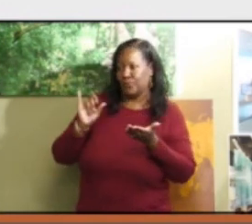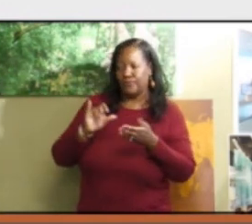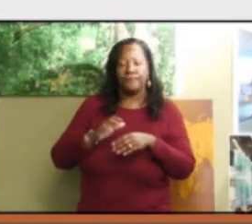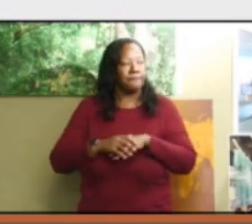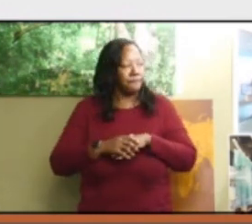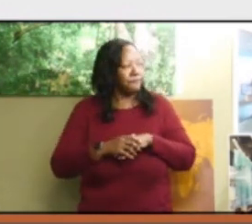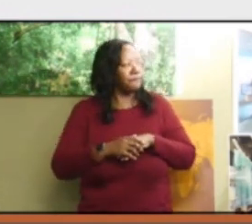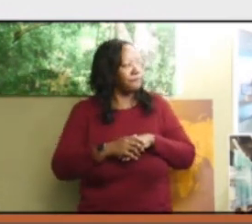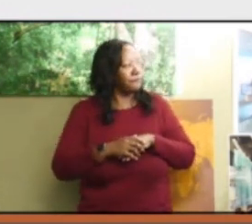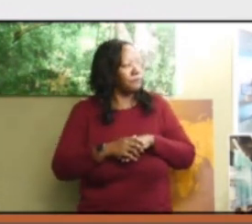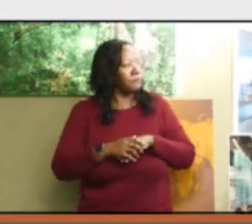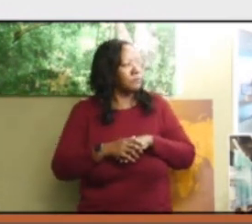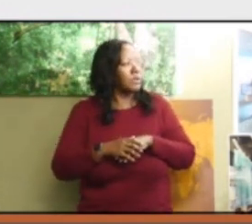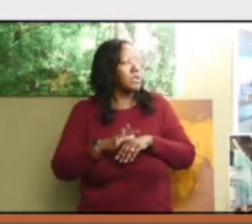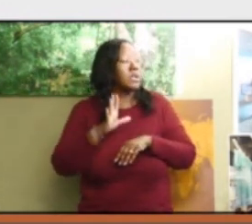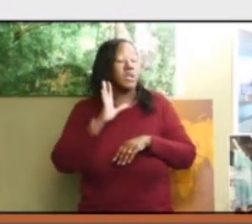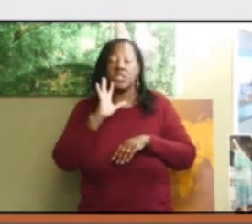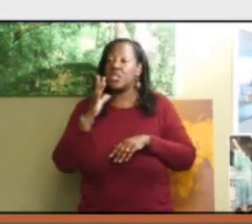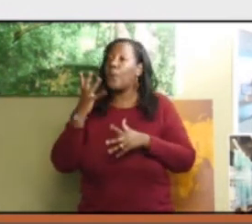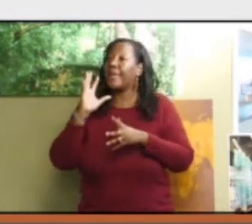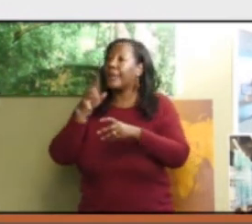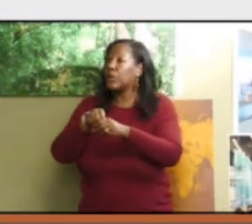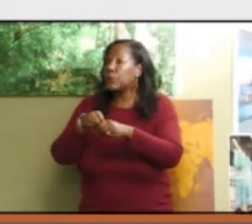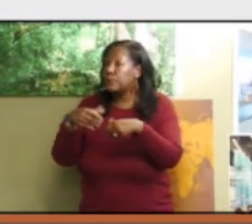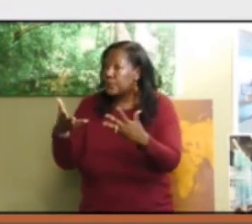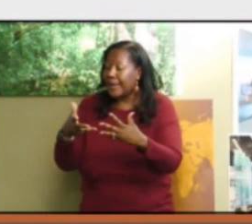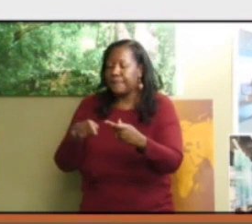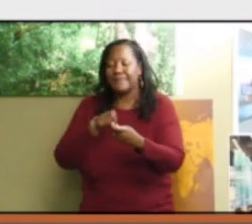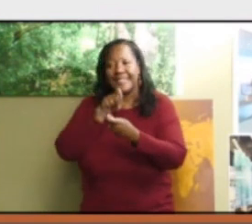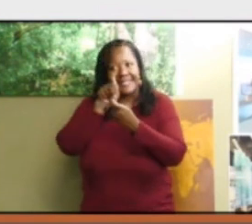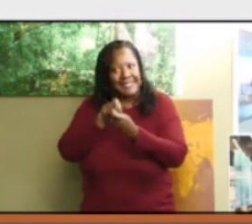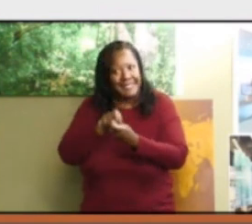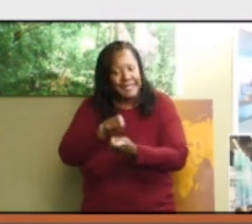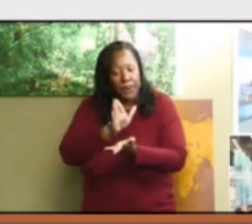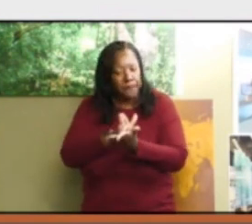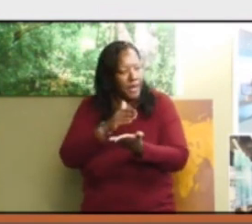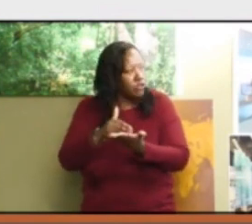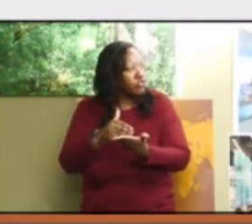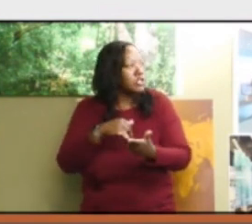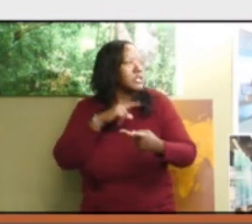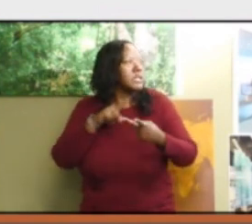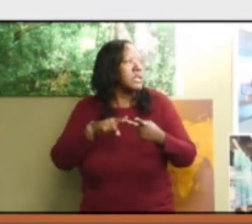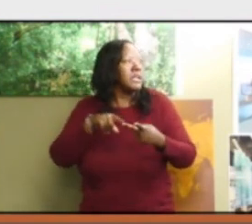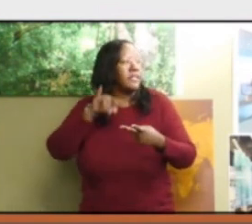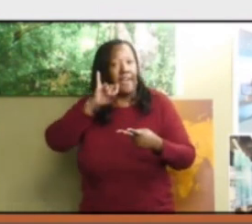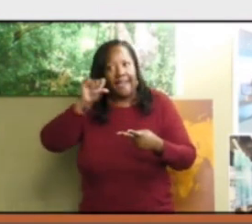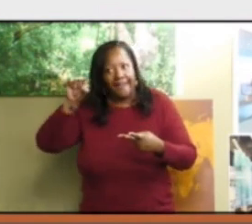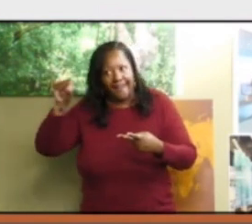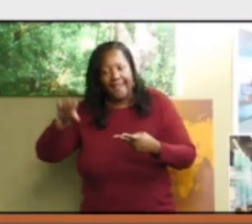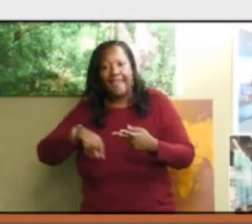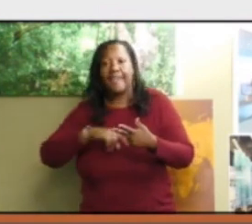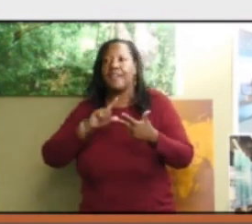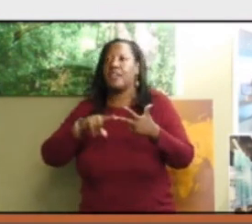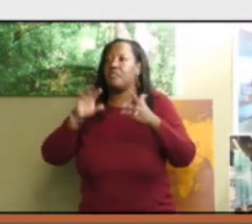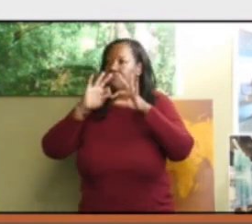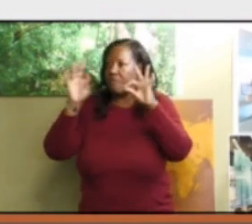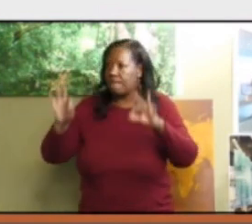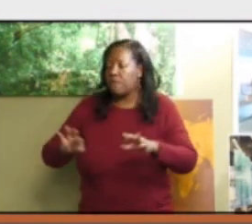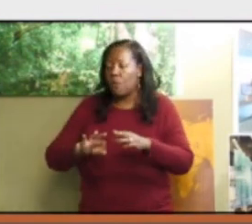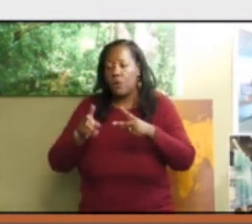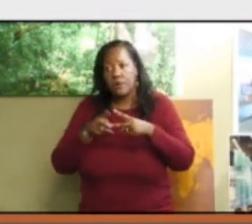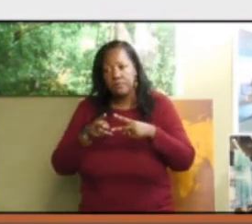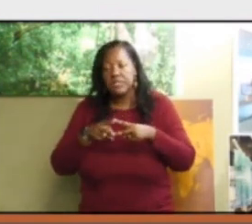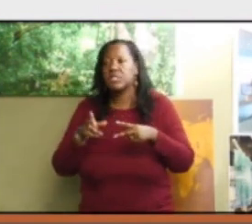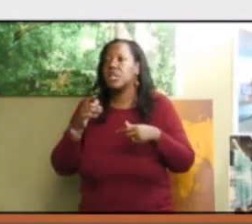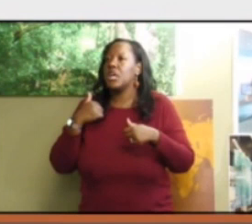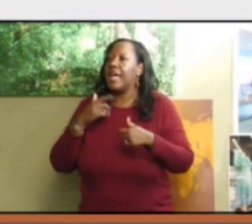So we have a detailed budget, the interagency setup form, and a copy of the executed agreement. All